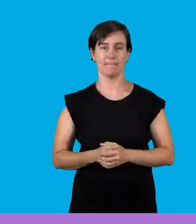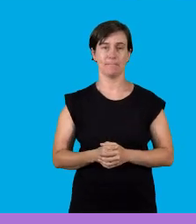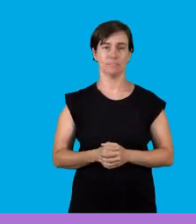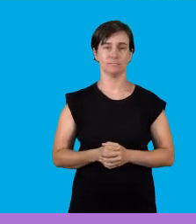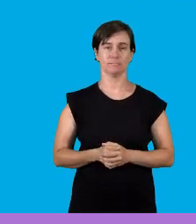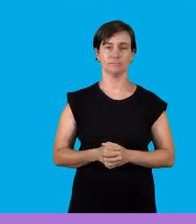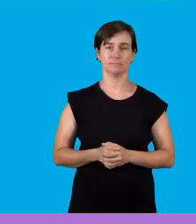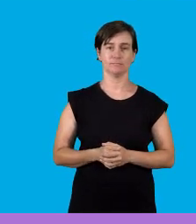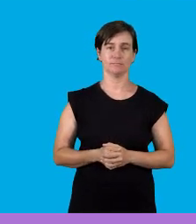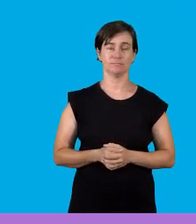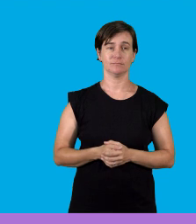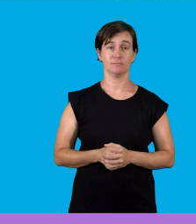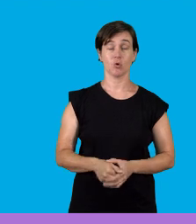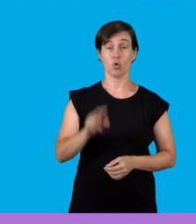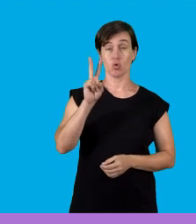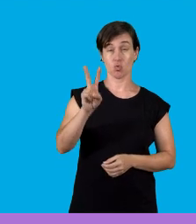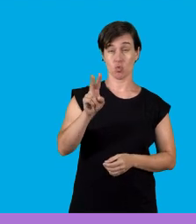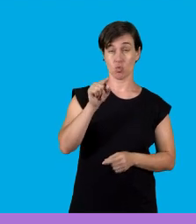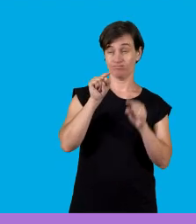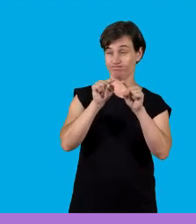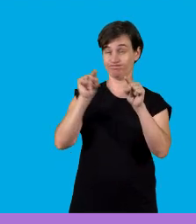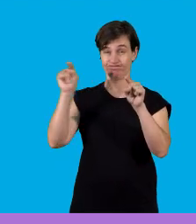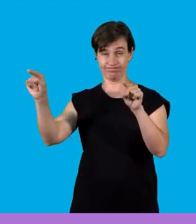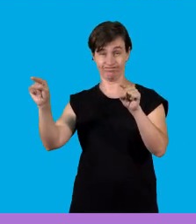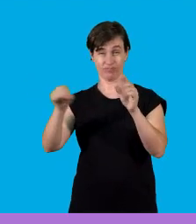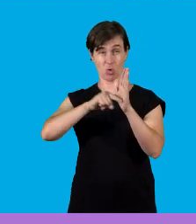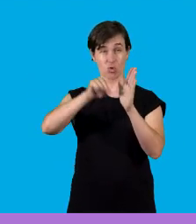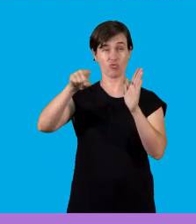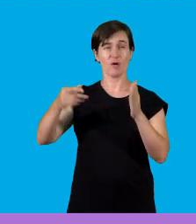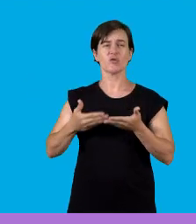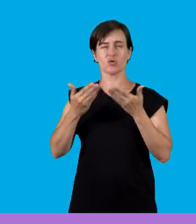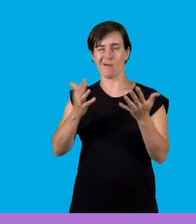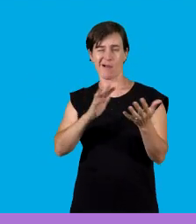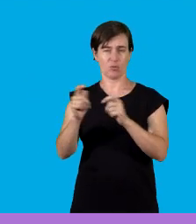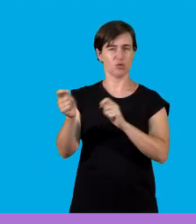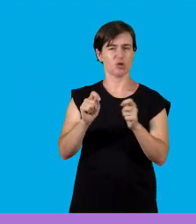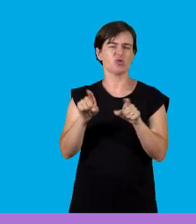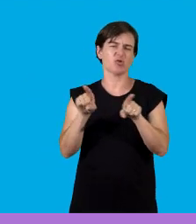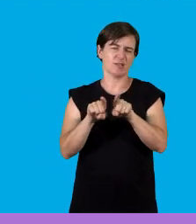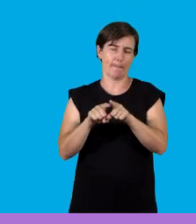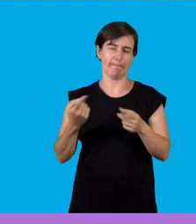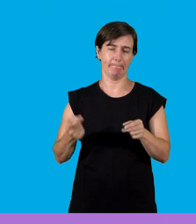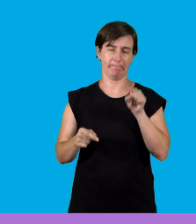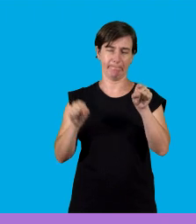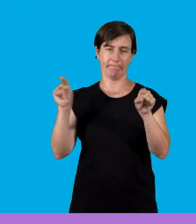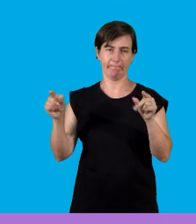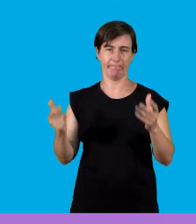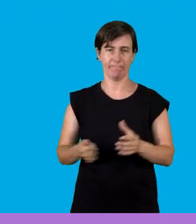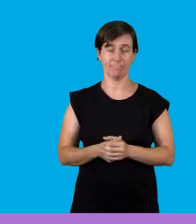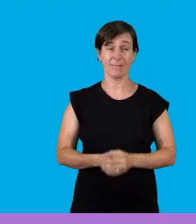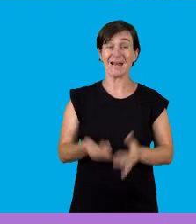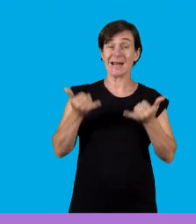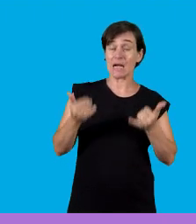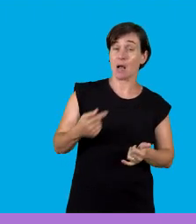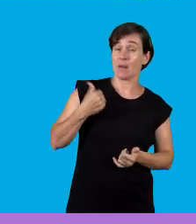the next question, I'm saying the two conversion graphs show how to convert between some currencies. Same context, right? This